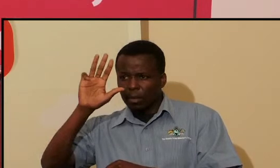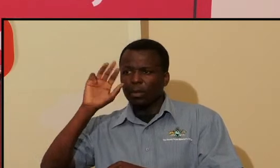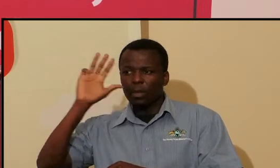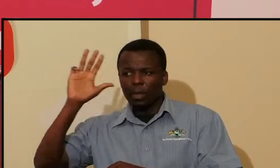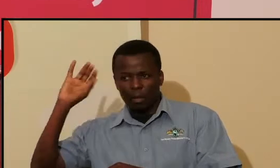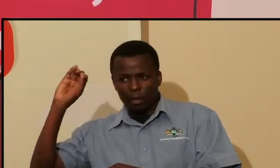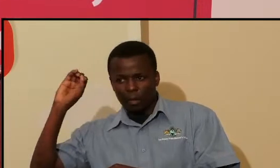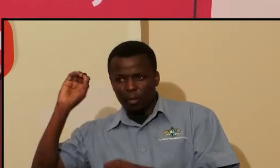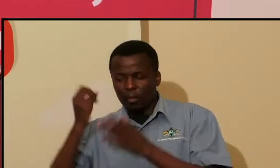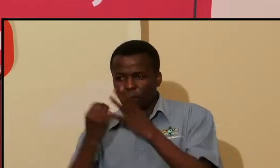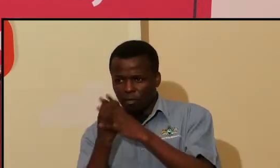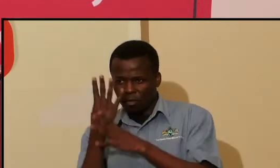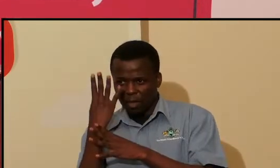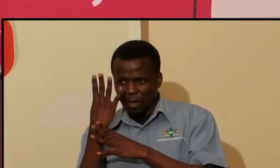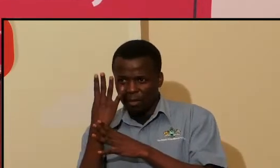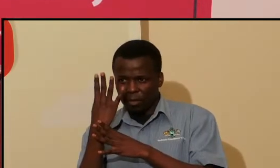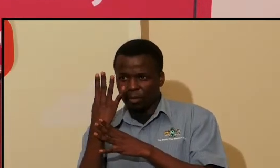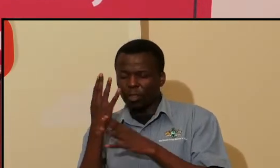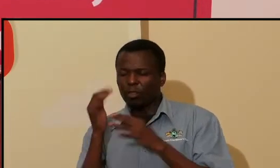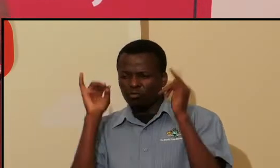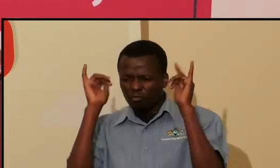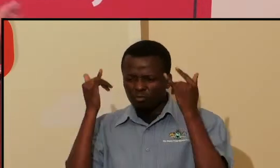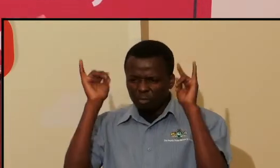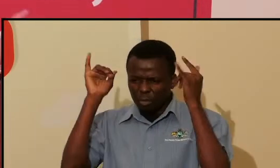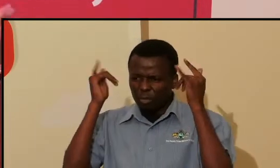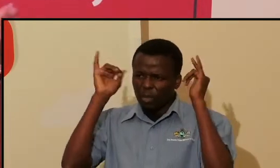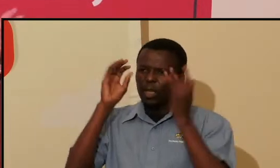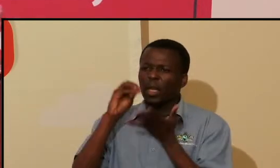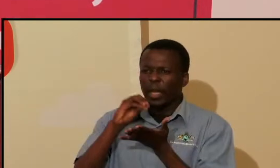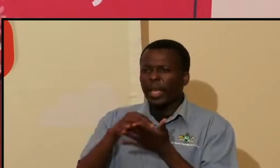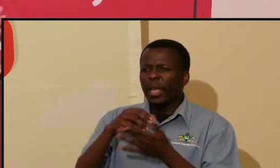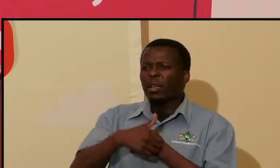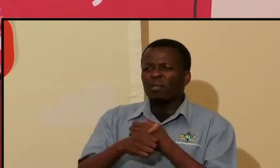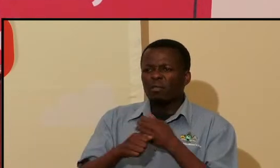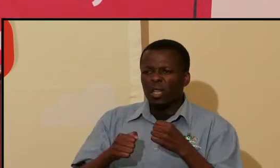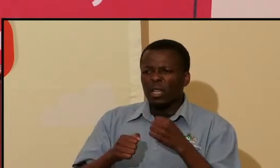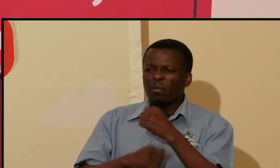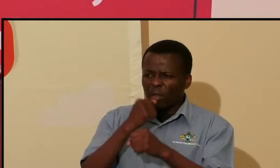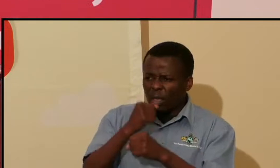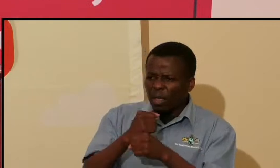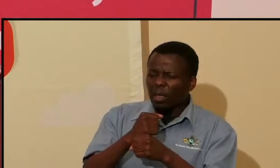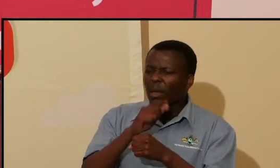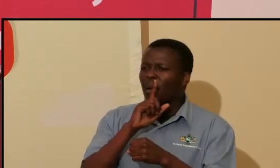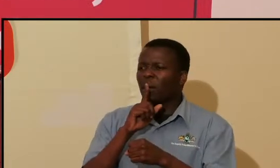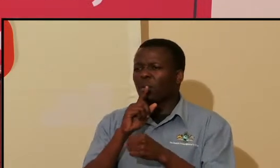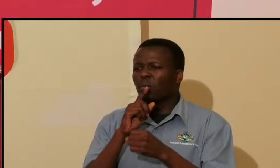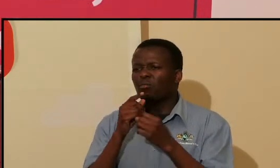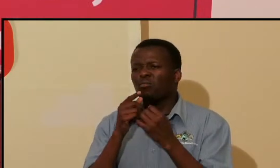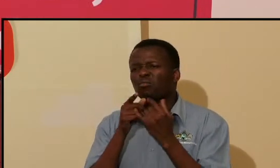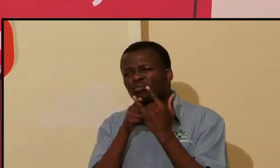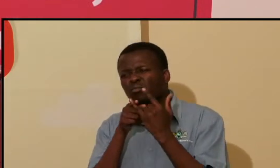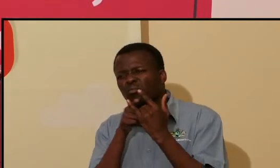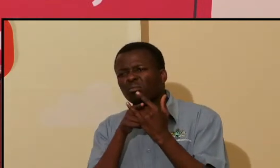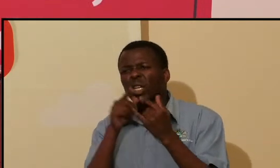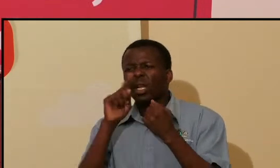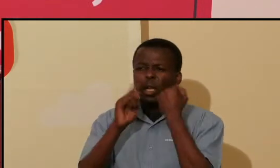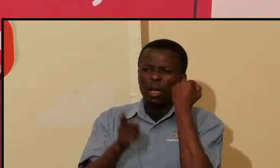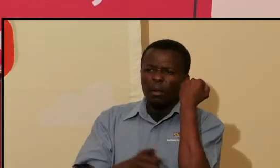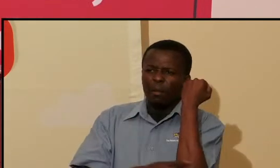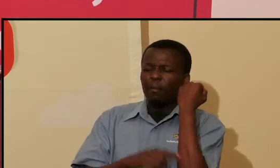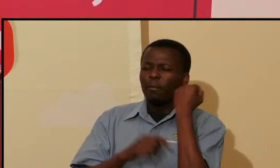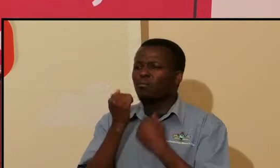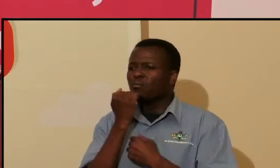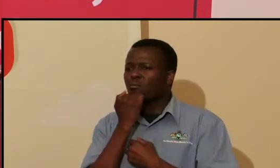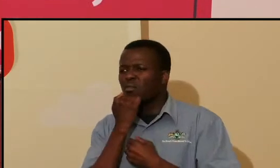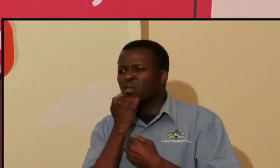During the early years, those commemorations were held, between the Manzini-Mbabane corridor, because that is where most of the activity